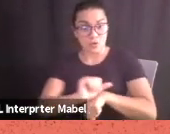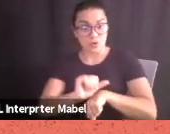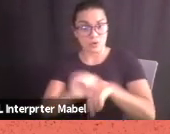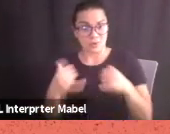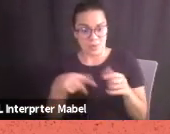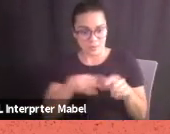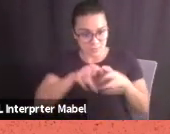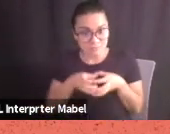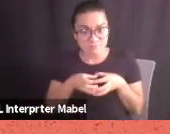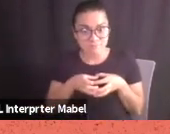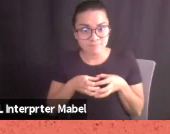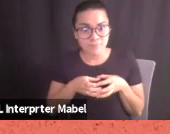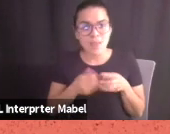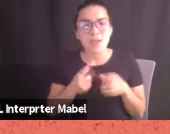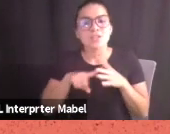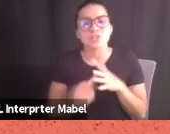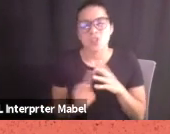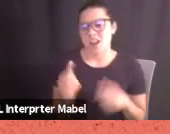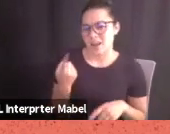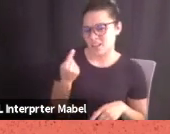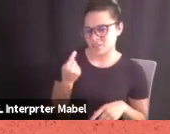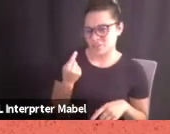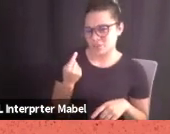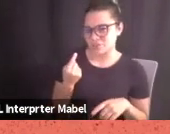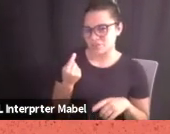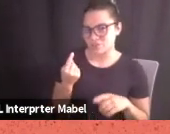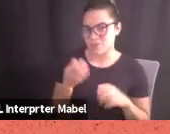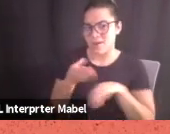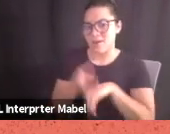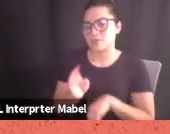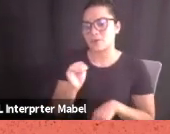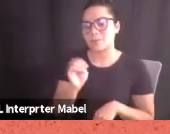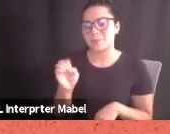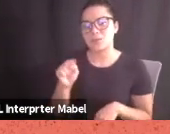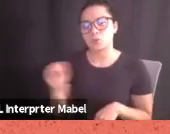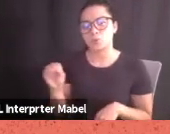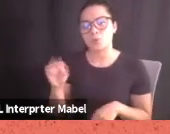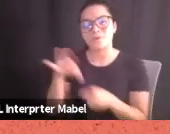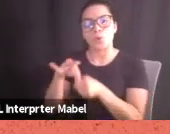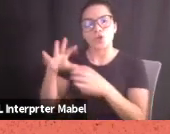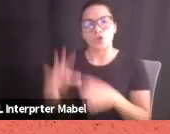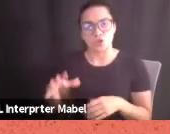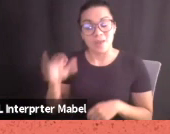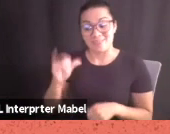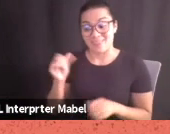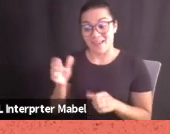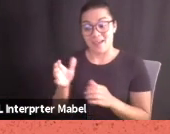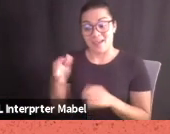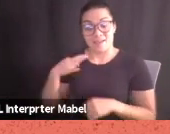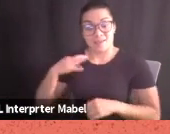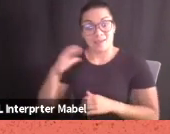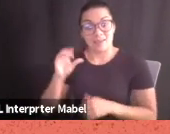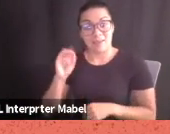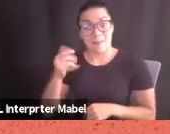formation began late last year after the launch of Me Too Voter. Me Too Voter was a campaign that pushed to prioritize sexual violence